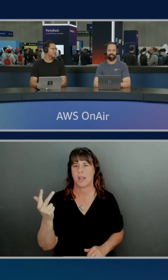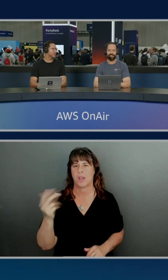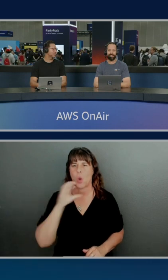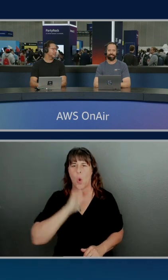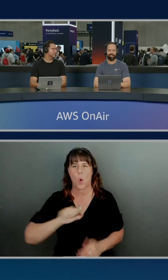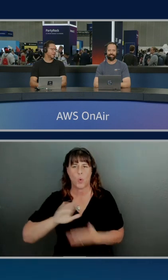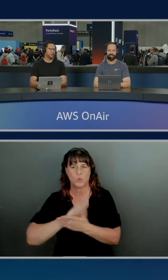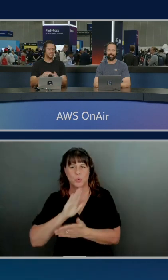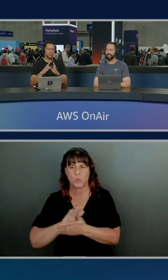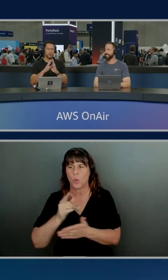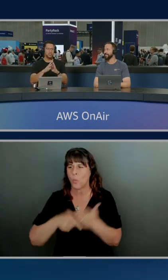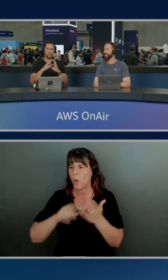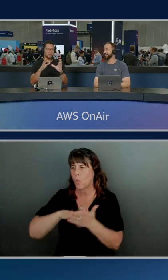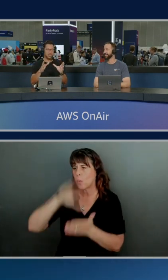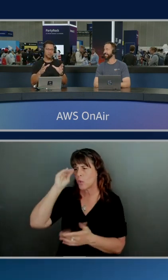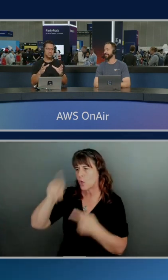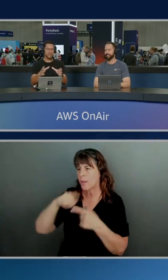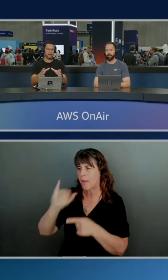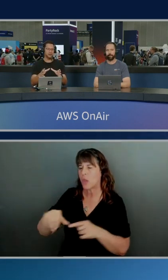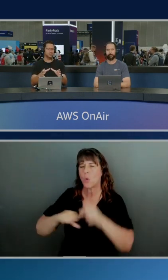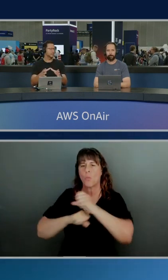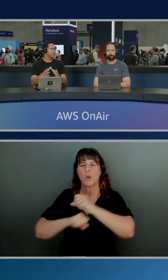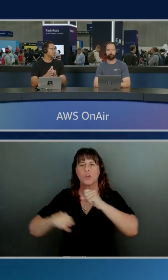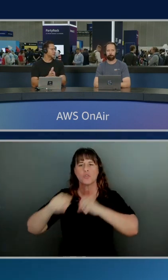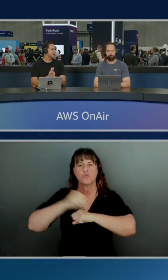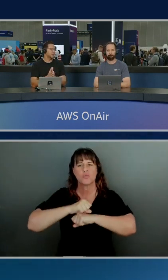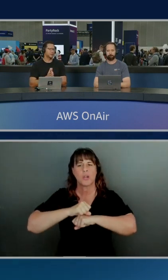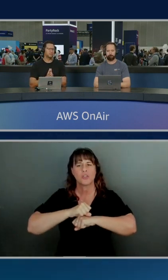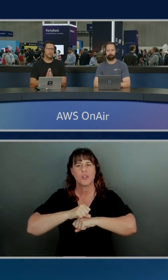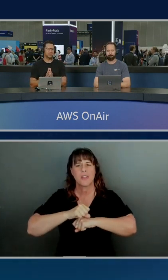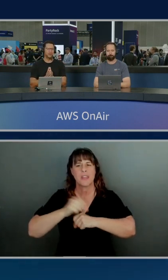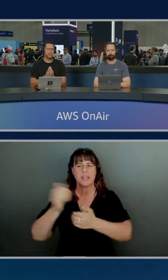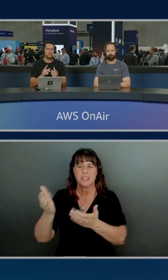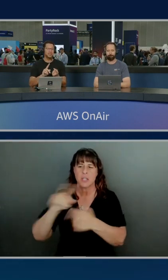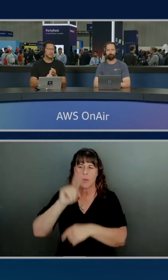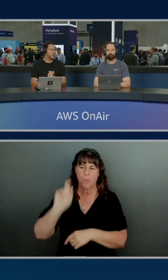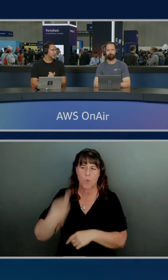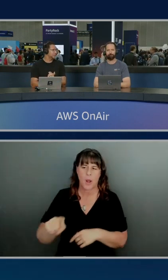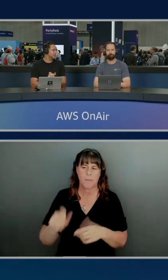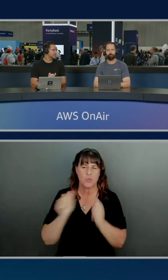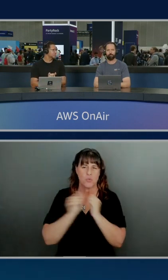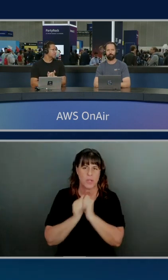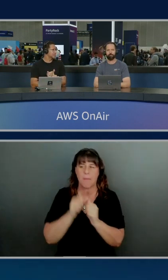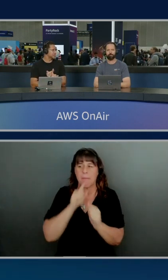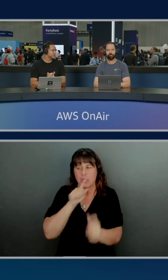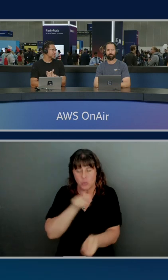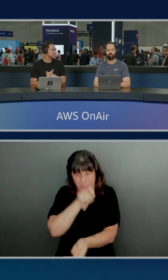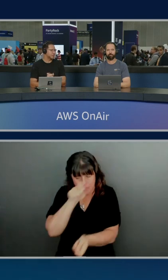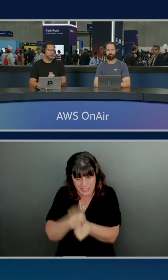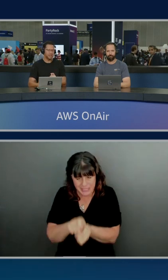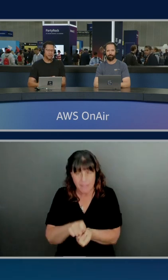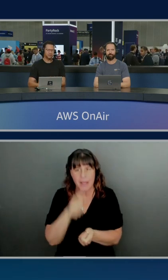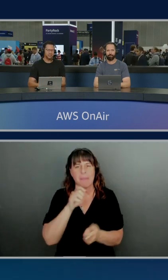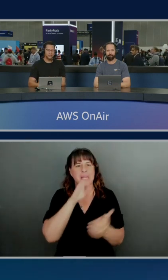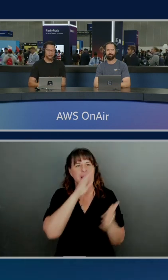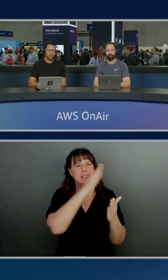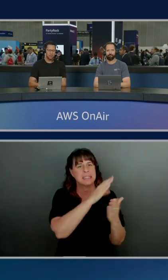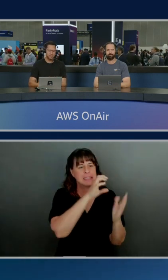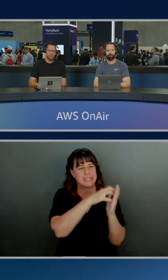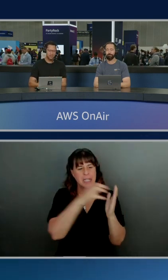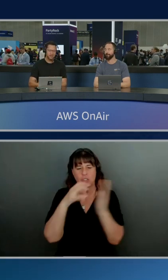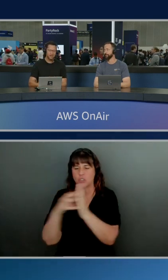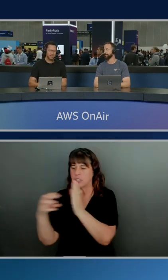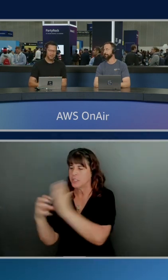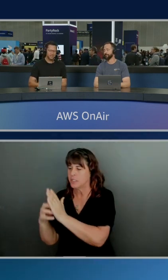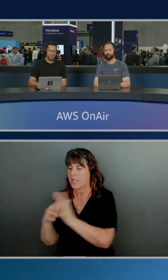how do we? And we're going to structure this prompt together to make sure that we're being specific, because sections of a prompt, the characteristics of a